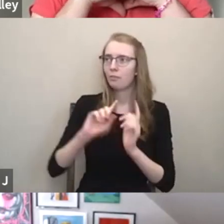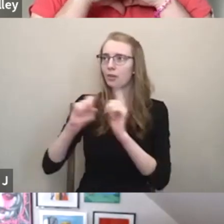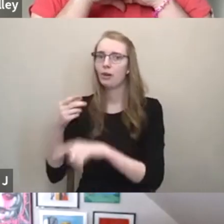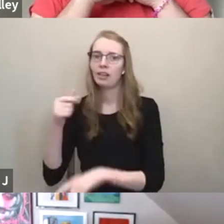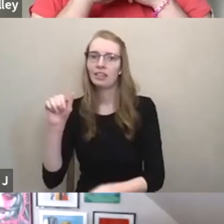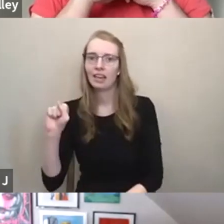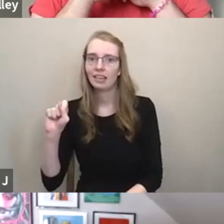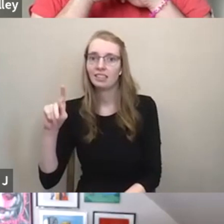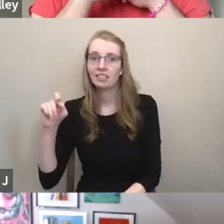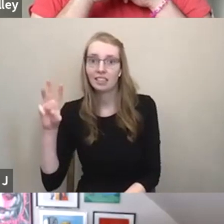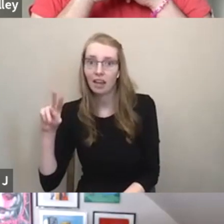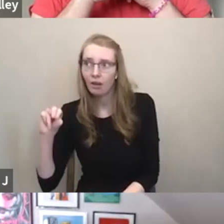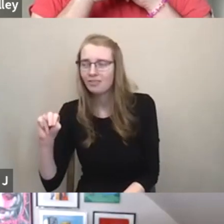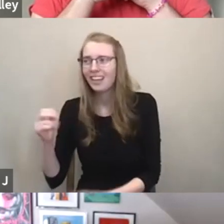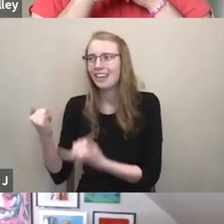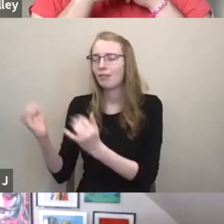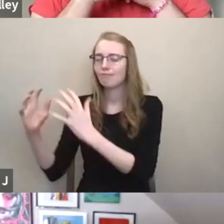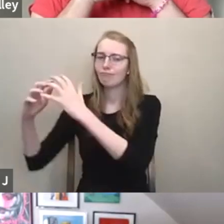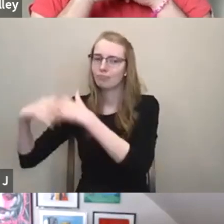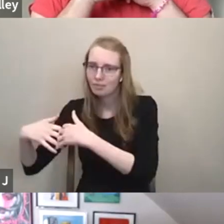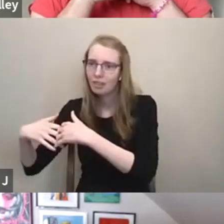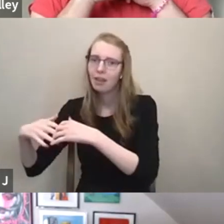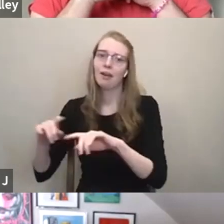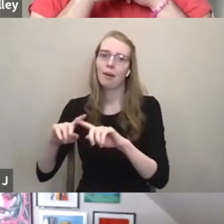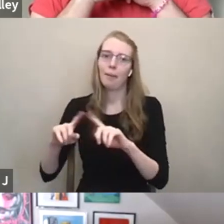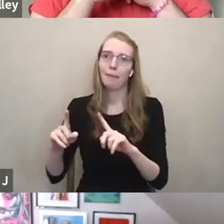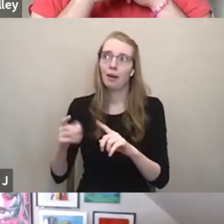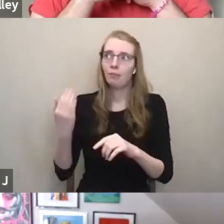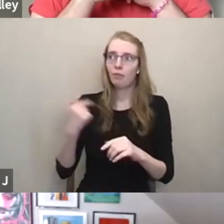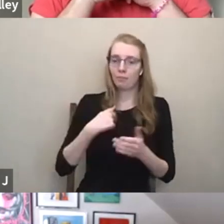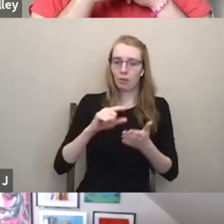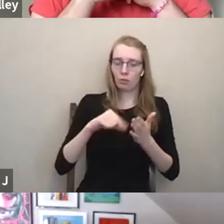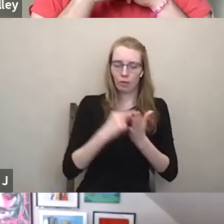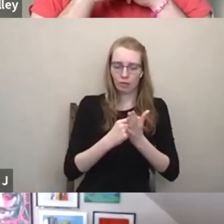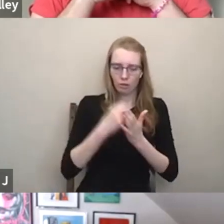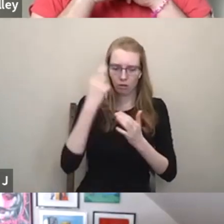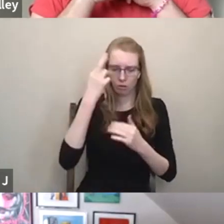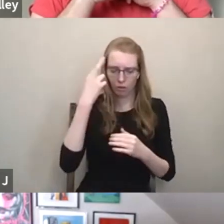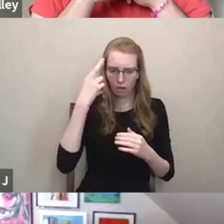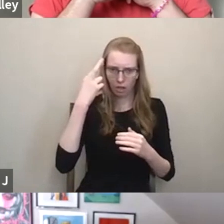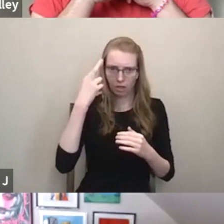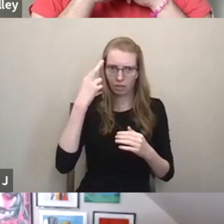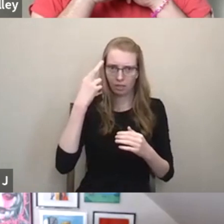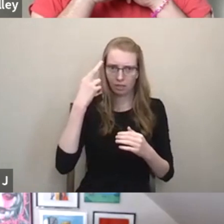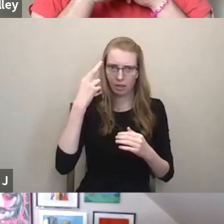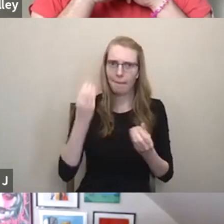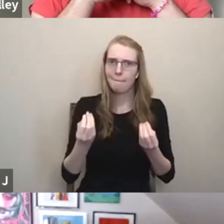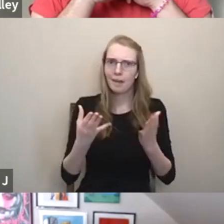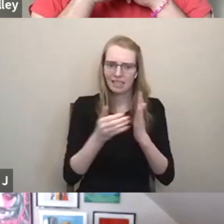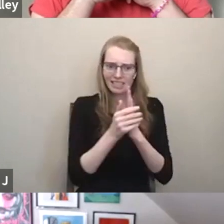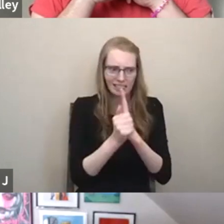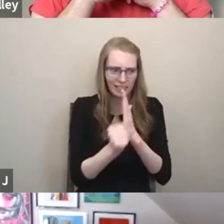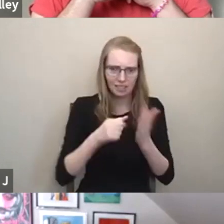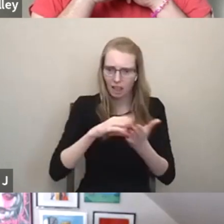unfortunately. But when I graduated, I realized that I'd been taught a lot of skills and how to be an actor,